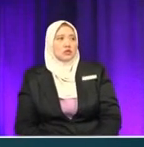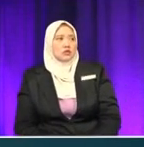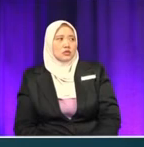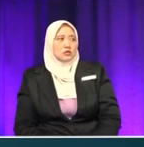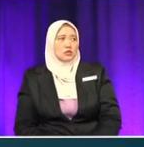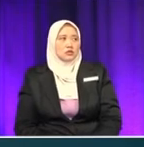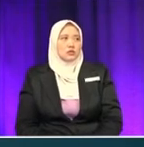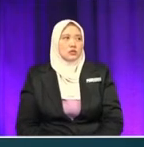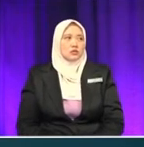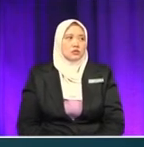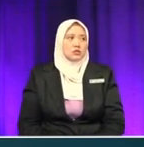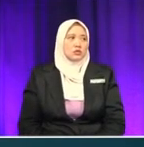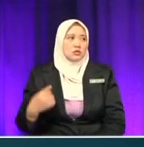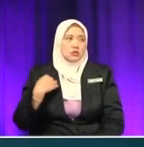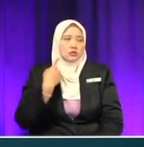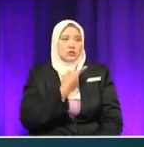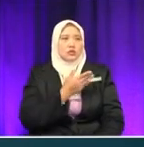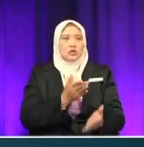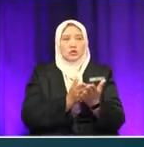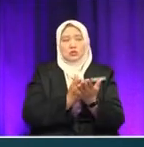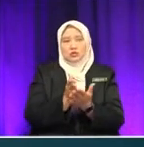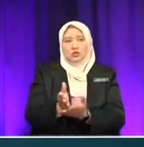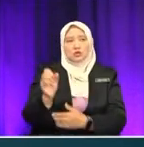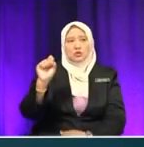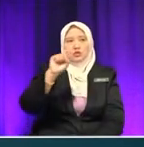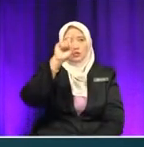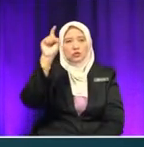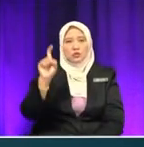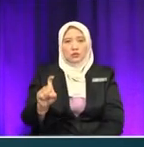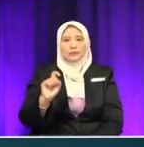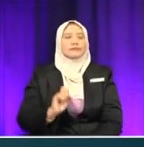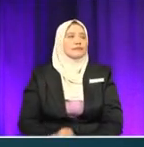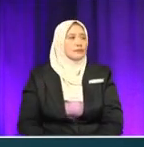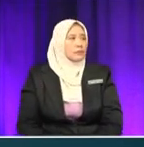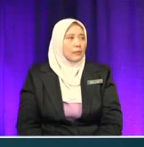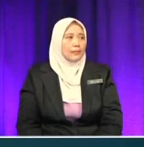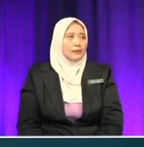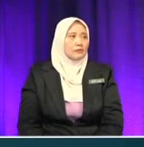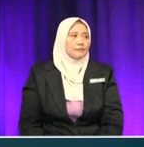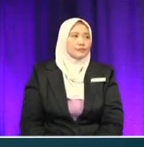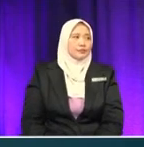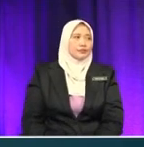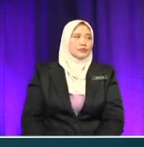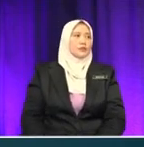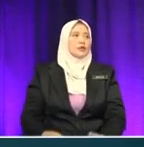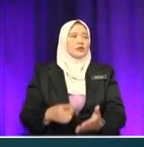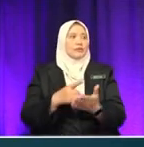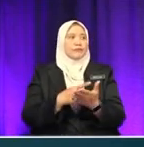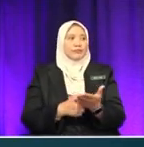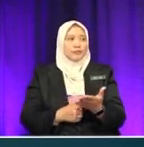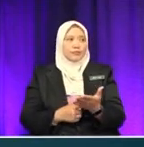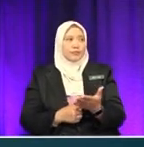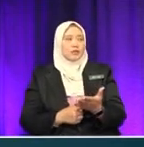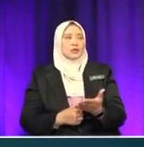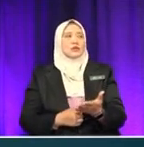further delay, let us proceed to our question. Write to us about the importance of staying fit and healthy for teenagers and the